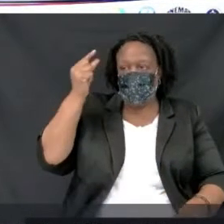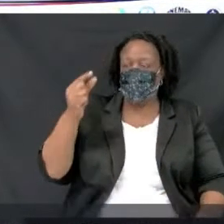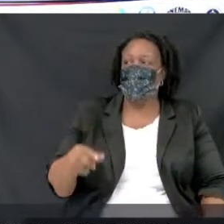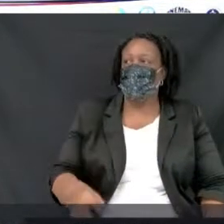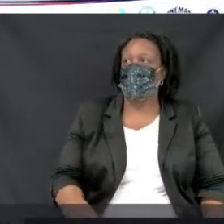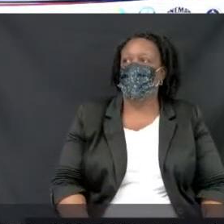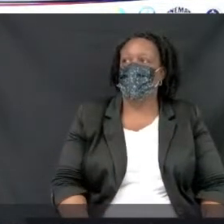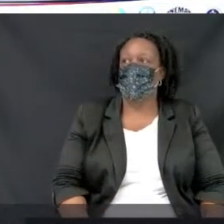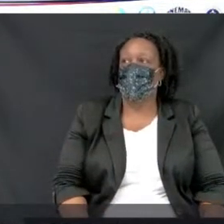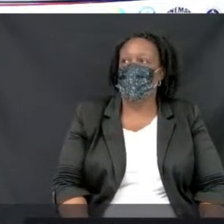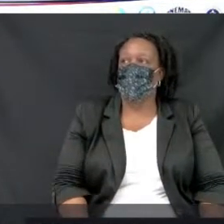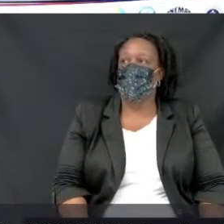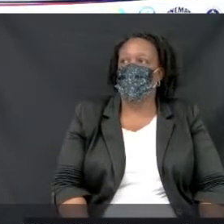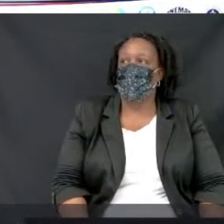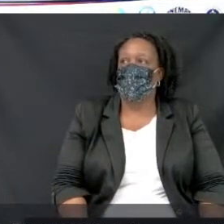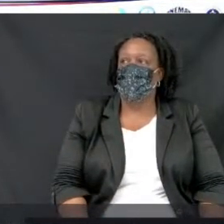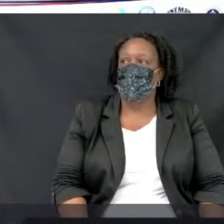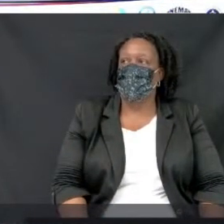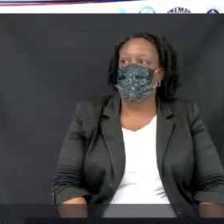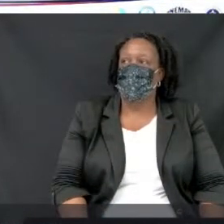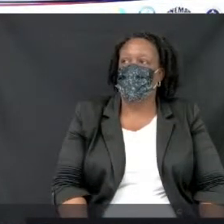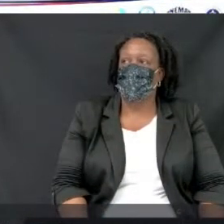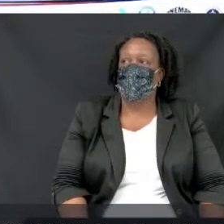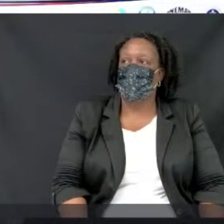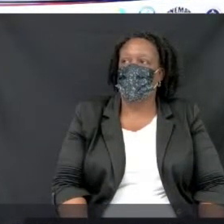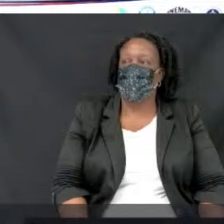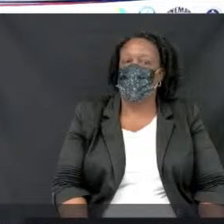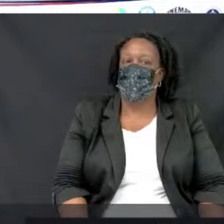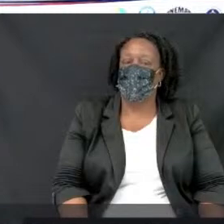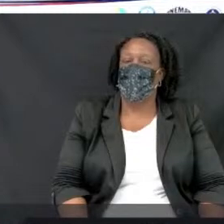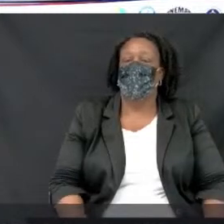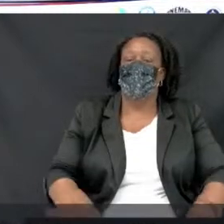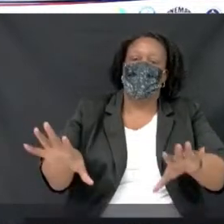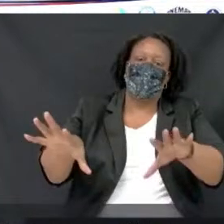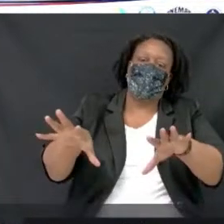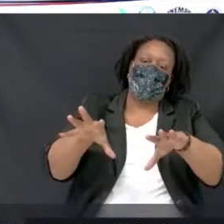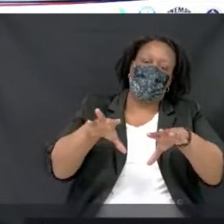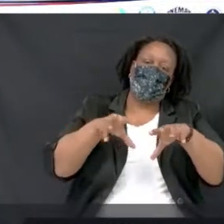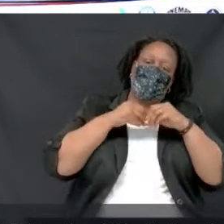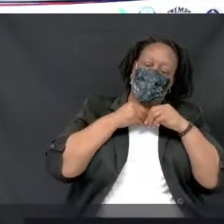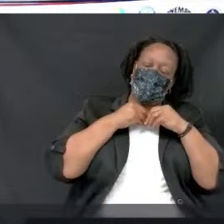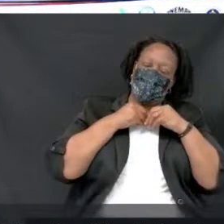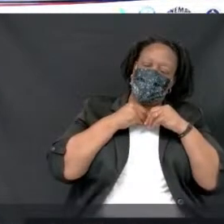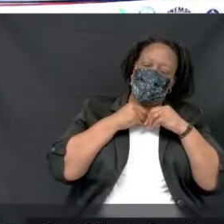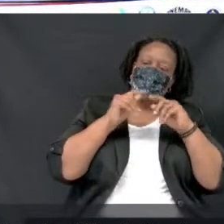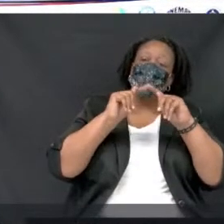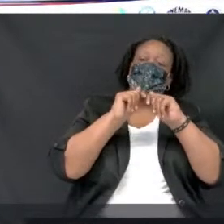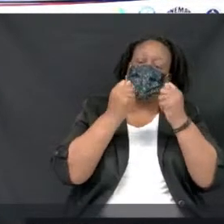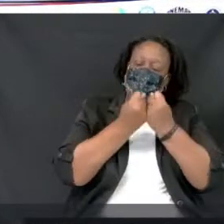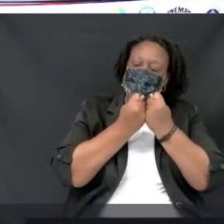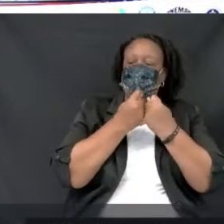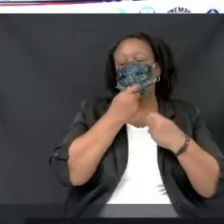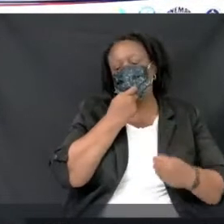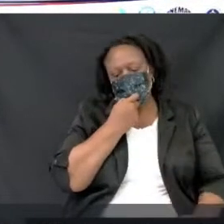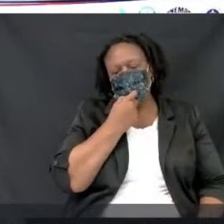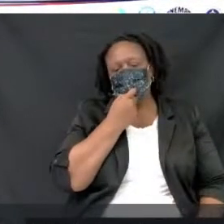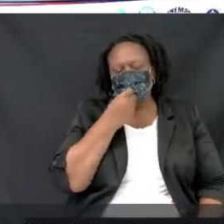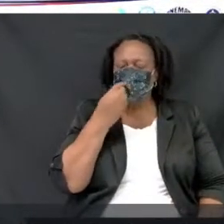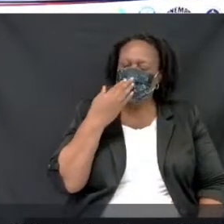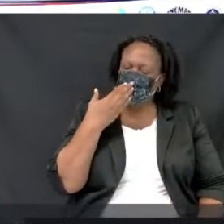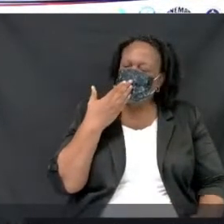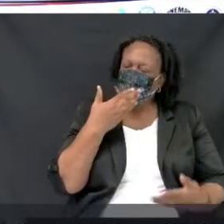Carnival Committee were accepted by the task force. As a matter of fact, the task force didn't have to make